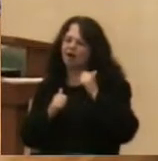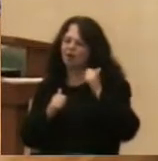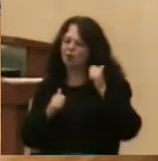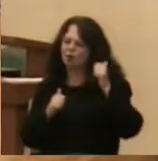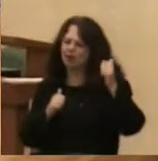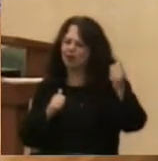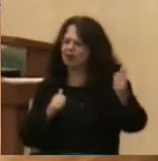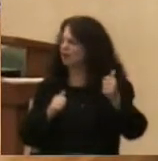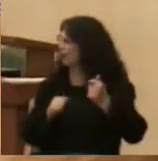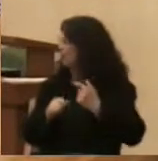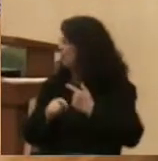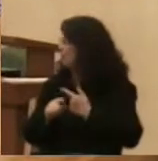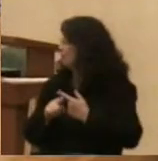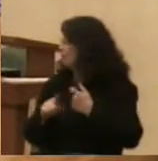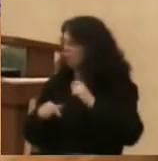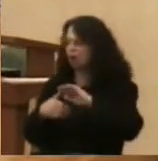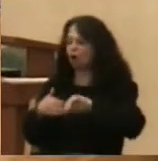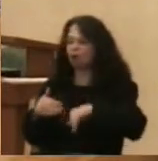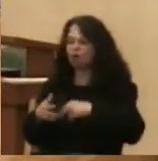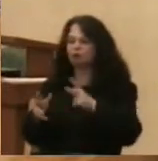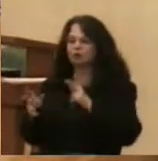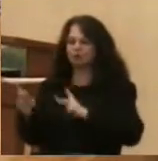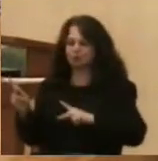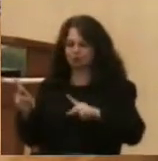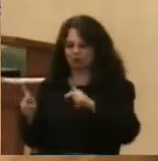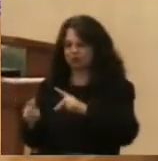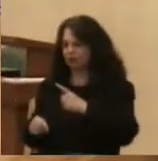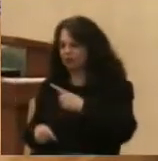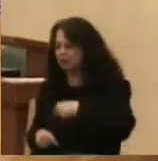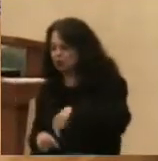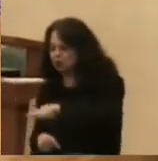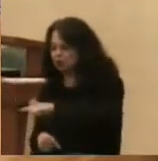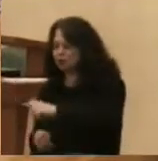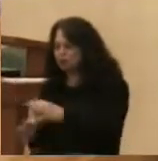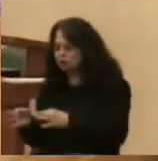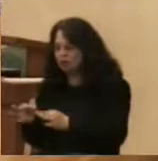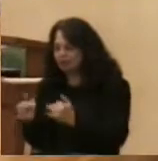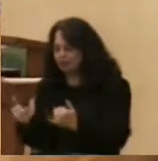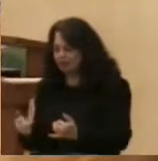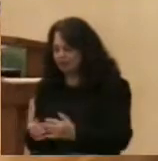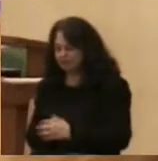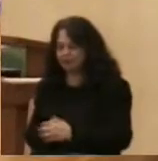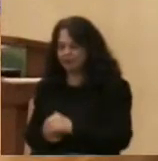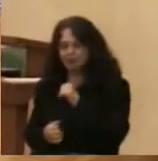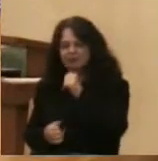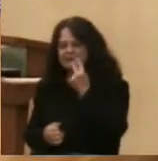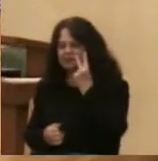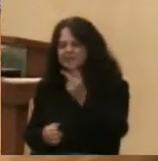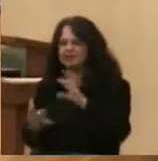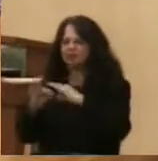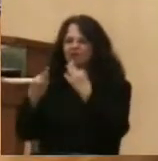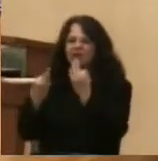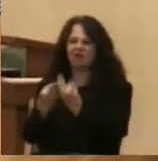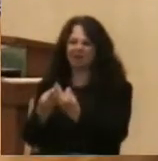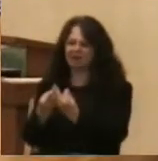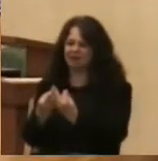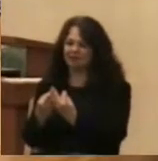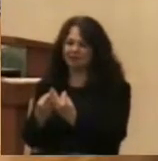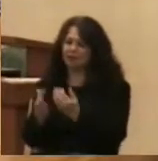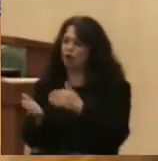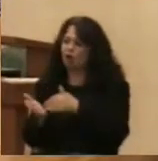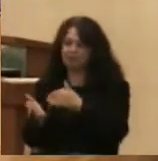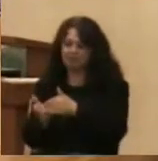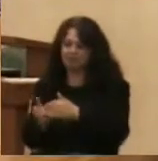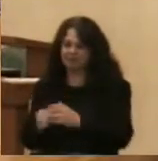those people that you talked about. And we didn't see family hardly ever.